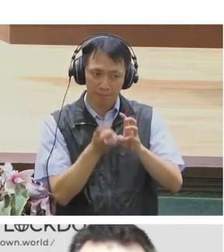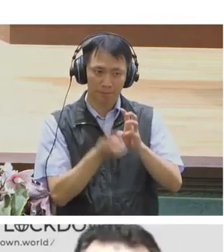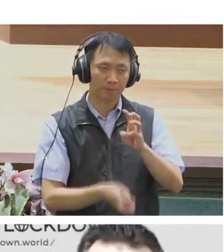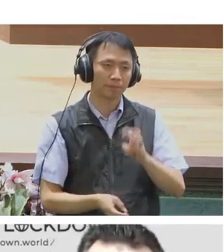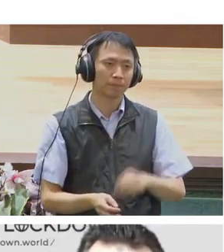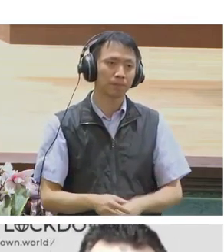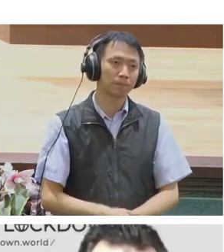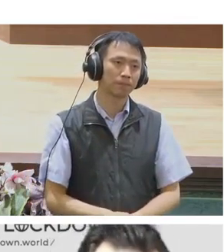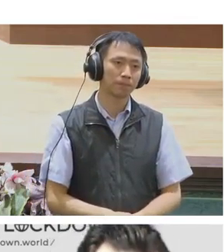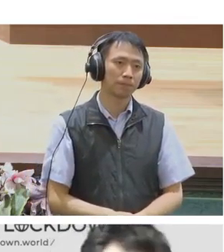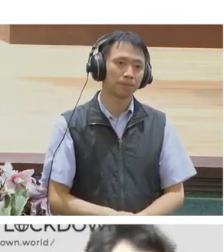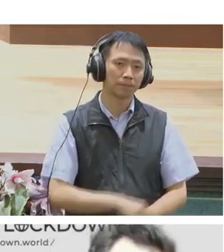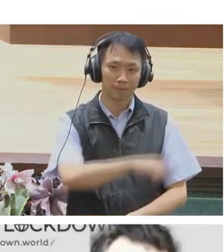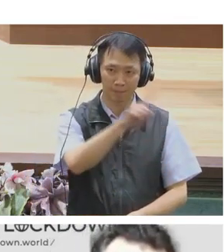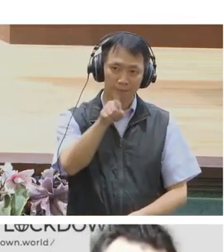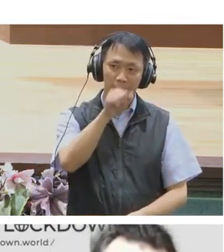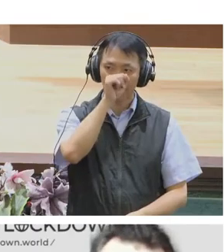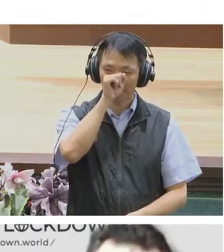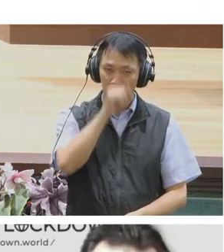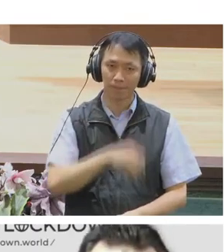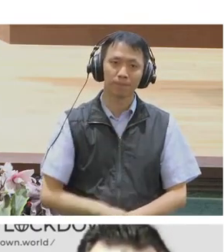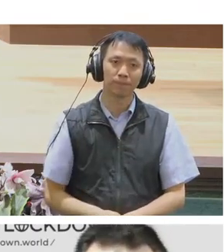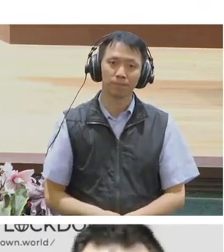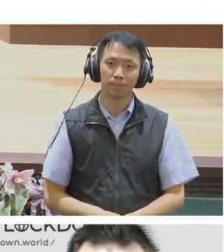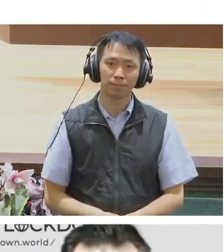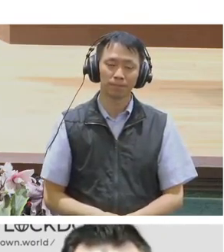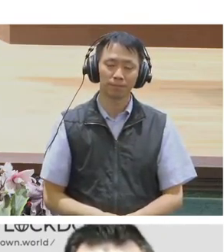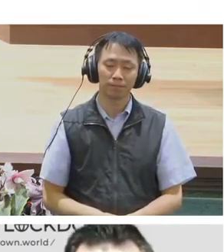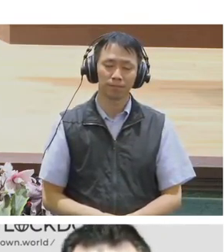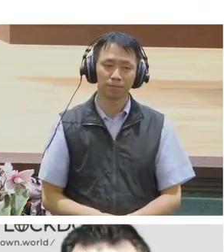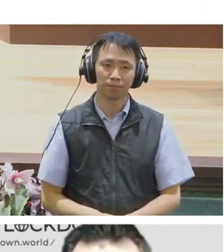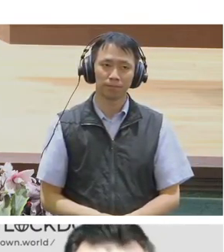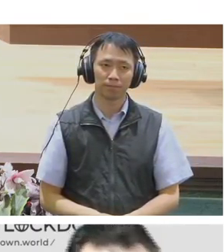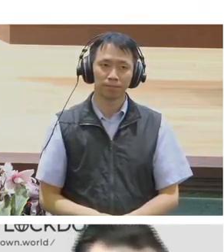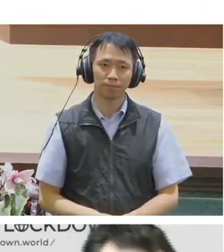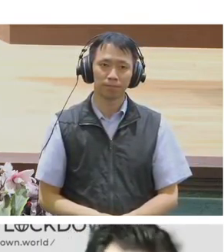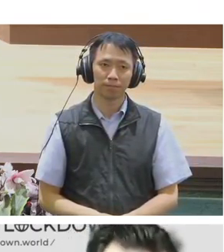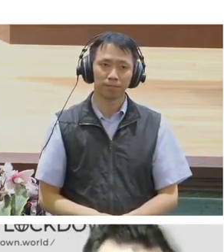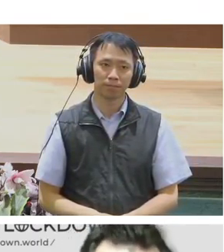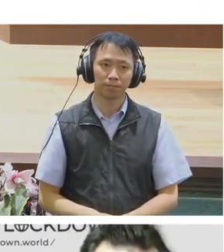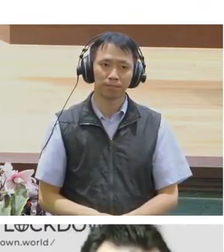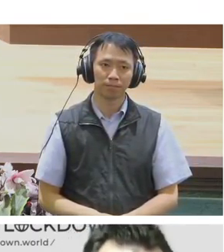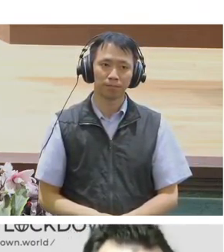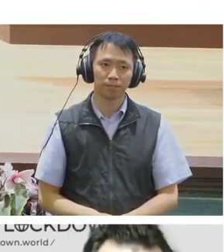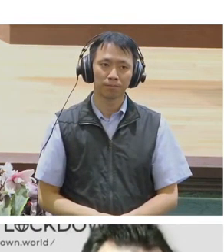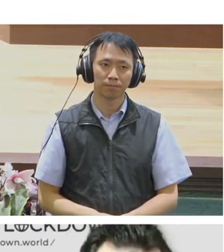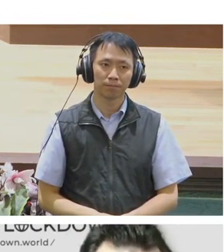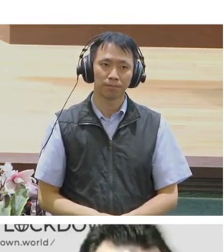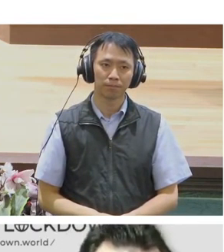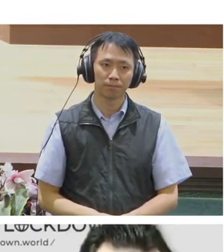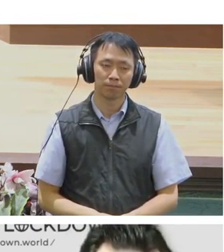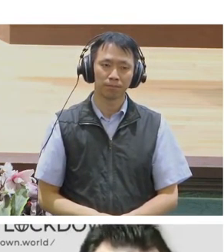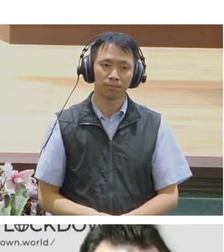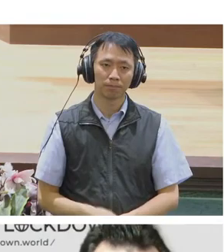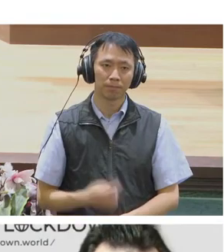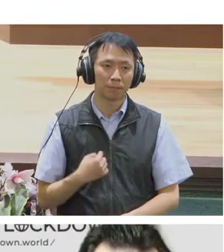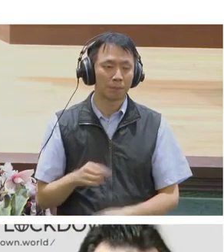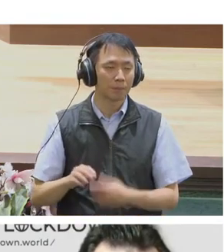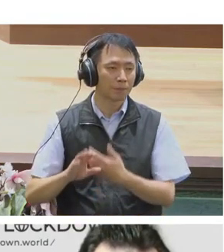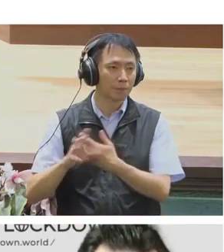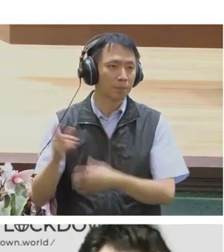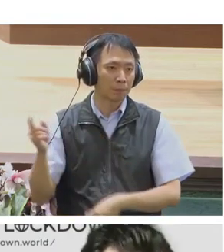speaking to you today from Kampala in Uganda. It's a beautiful day here. So what I want to talk about is a little bit about what we've